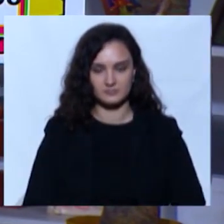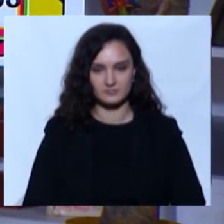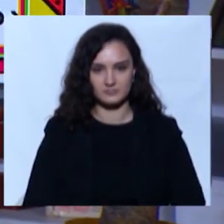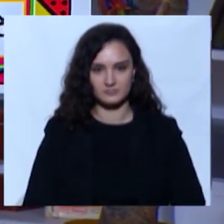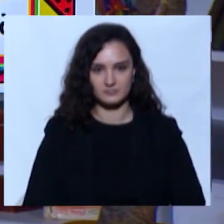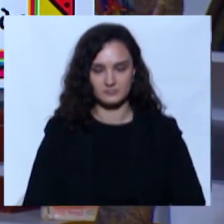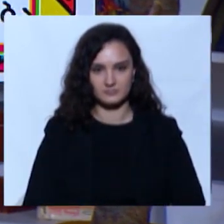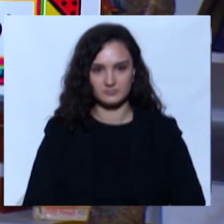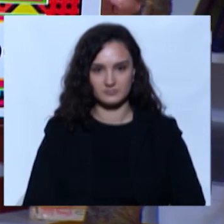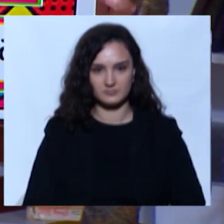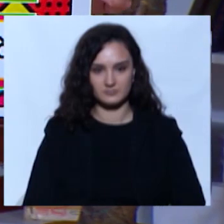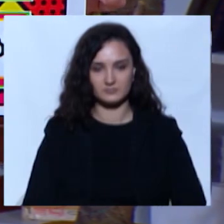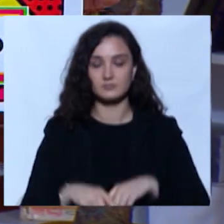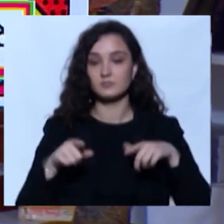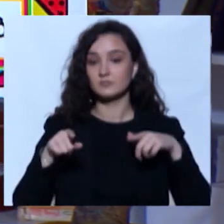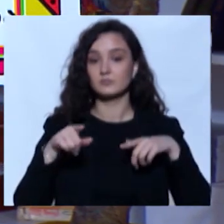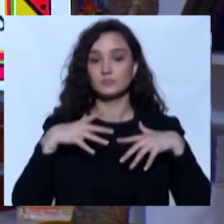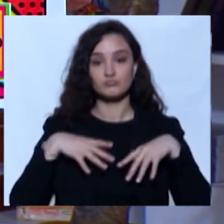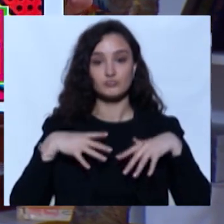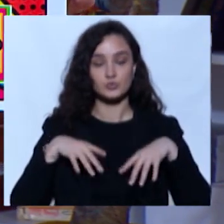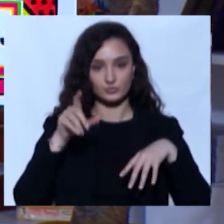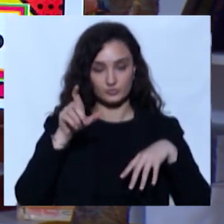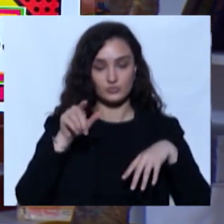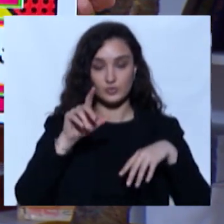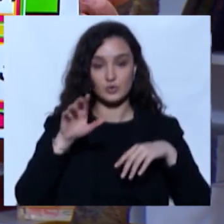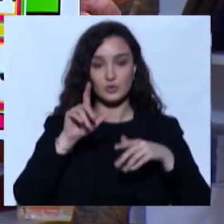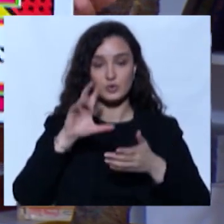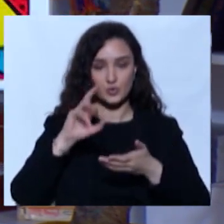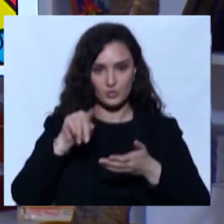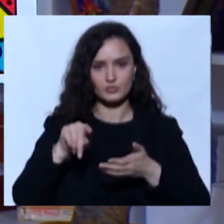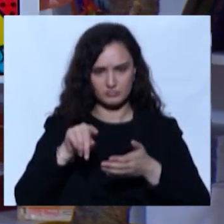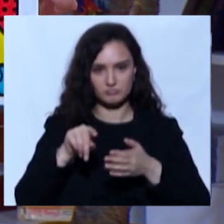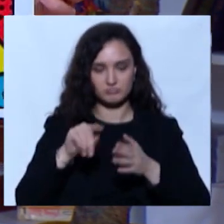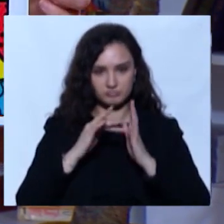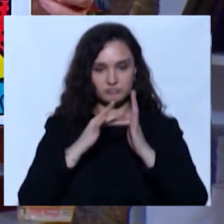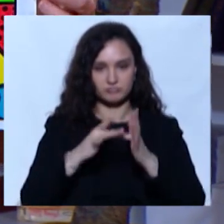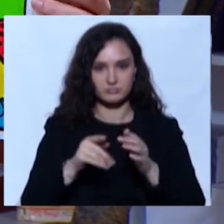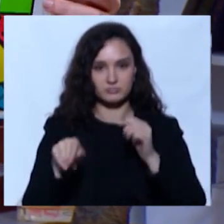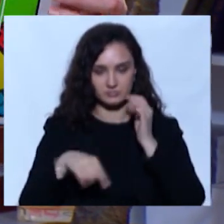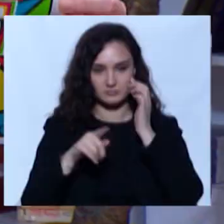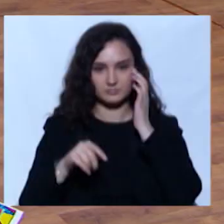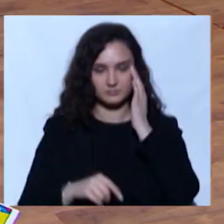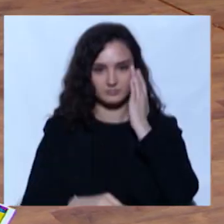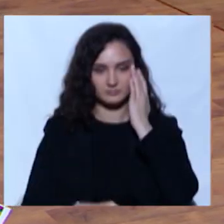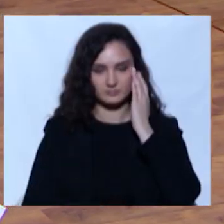George was careful to be a good monkey until the long trip was over.